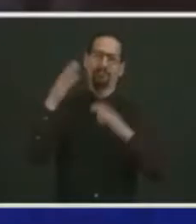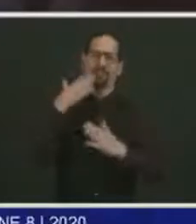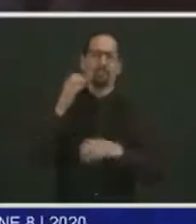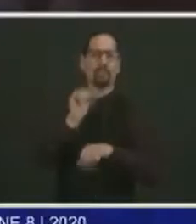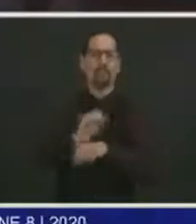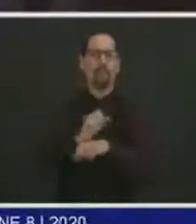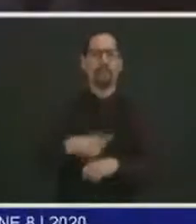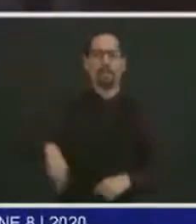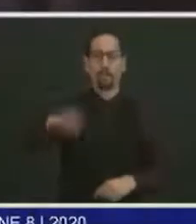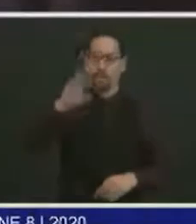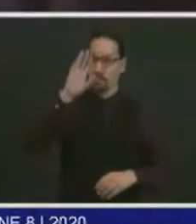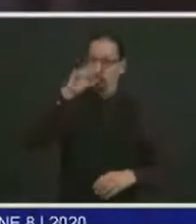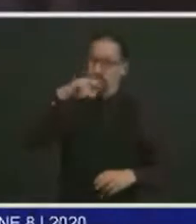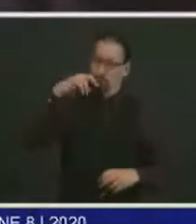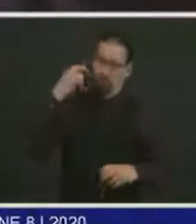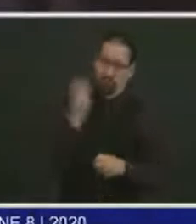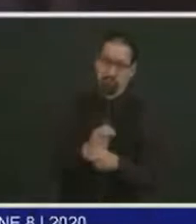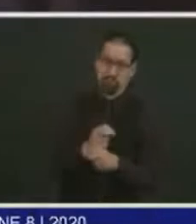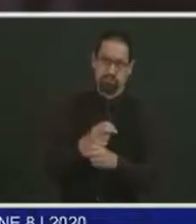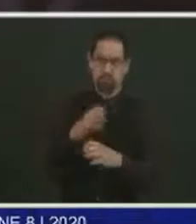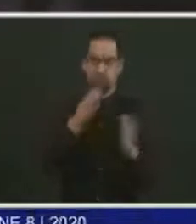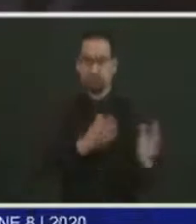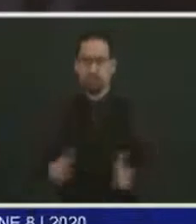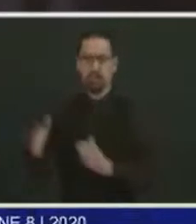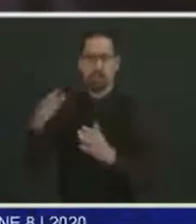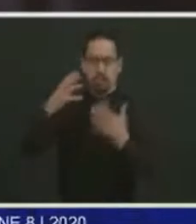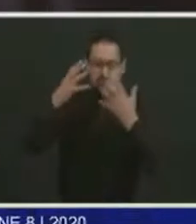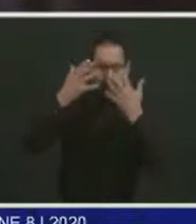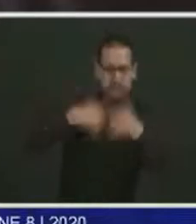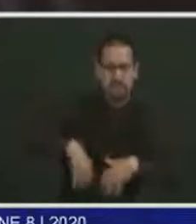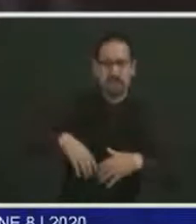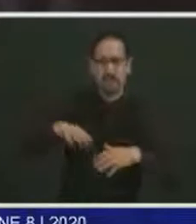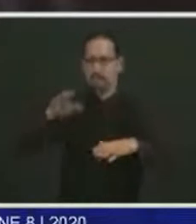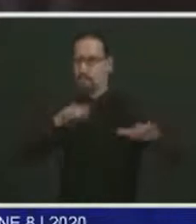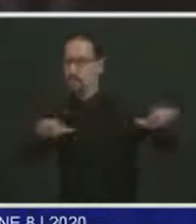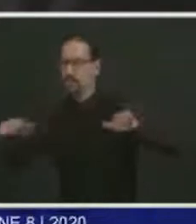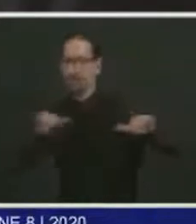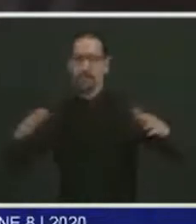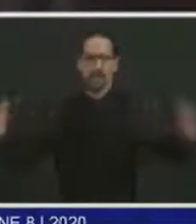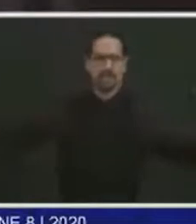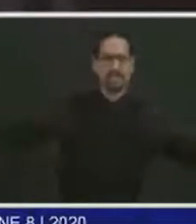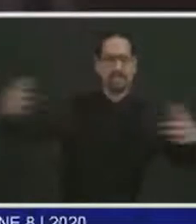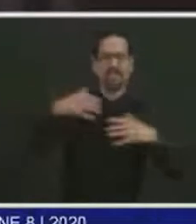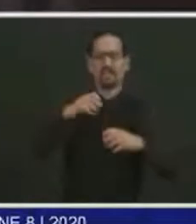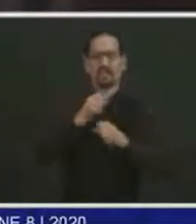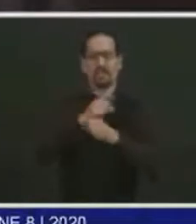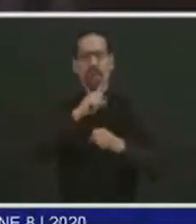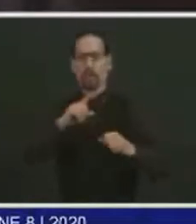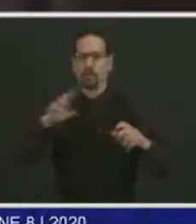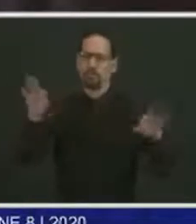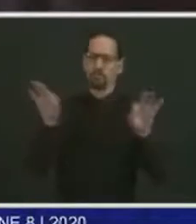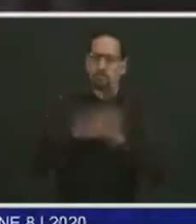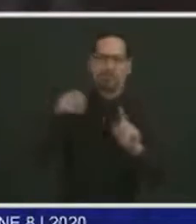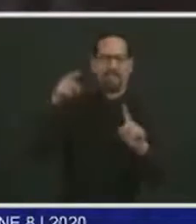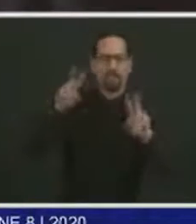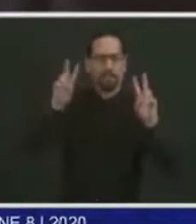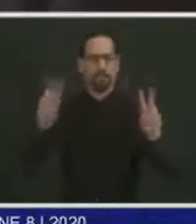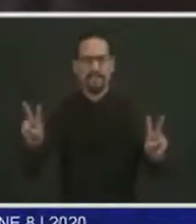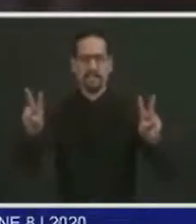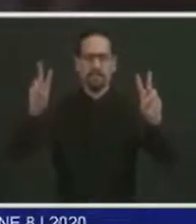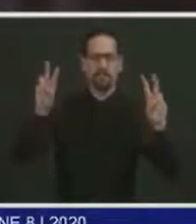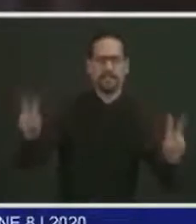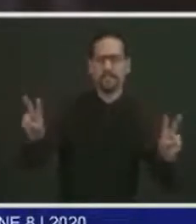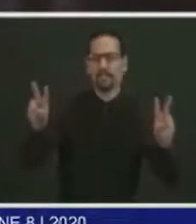worked extra hard to make sure that they were planned and that they were peaceful. So I want to thank you for that. On Friday